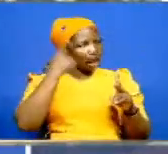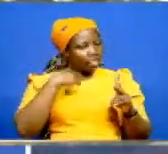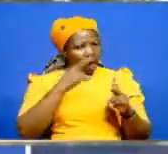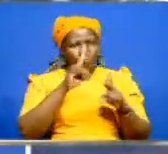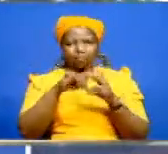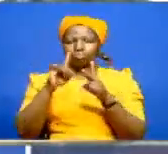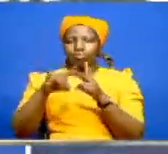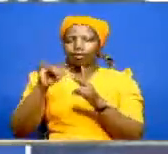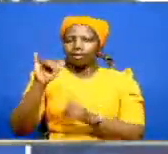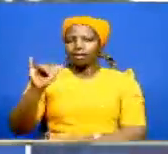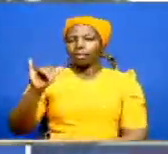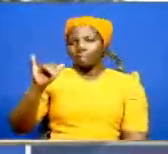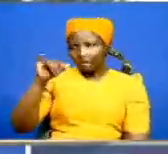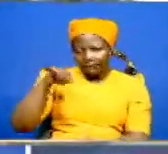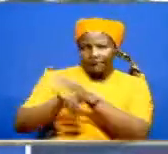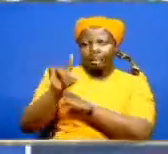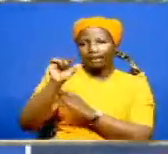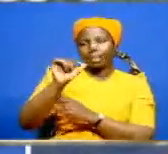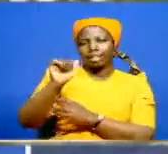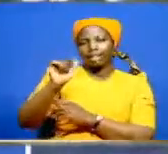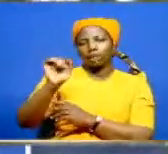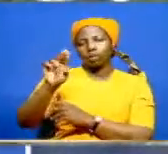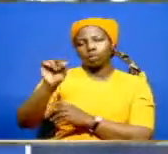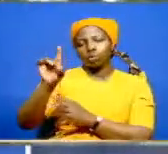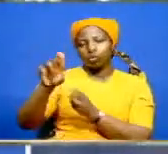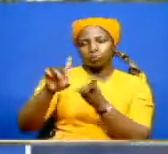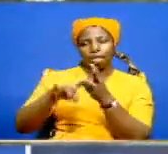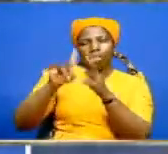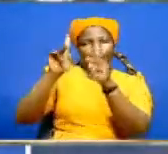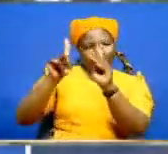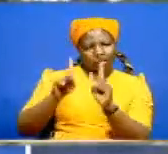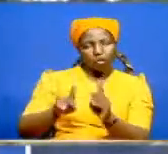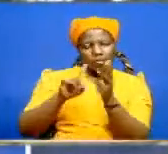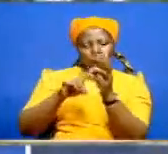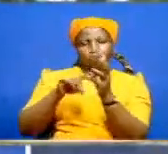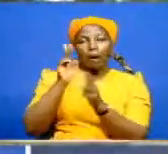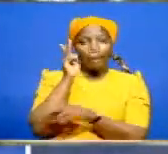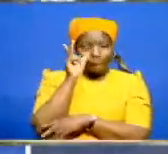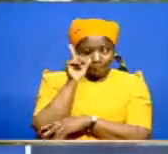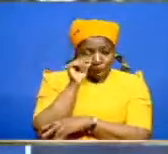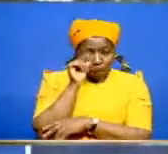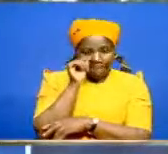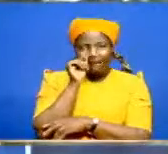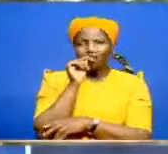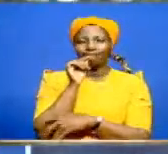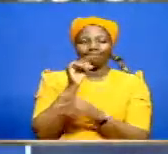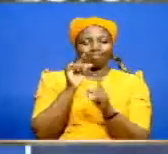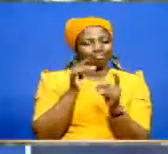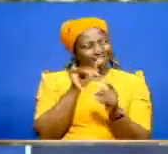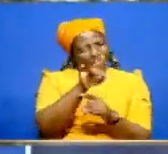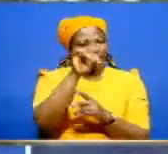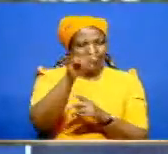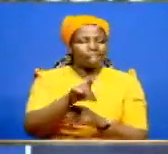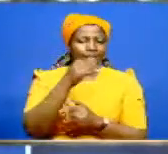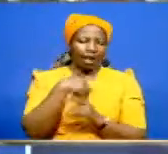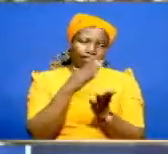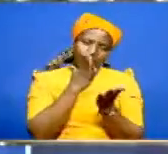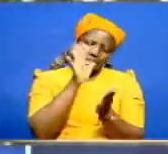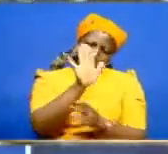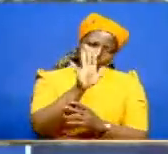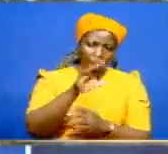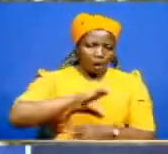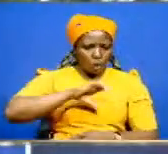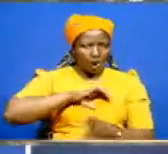ameishi Isaweri Gatondo, awe ameishi Kisumu, awe ameishi Mombasa, awe ako na haki yake kama Mkenya ule wa